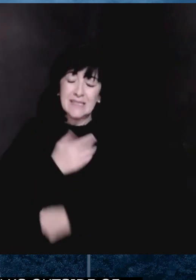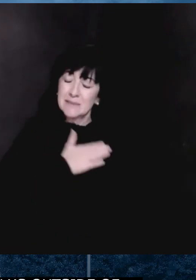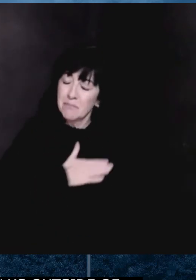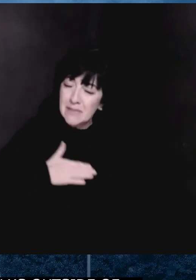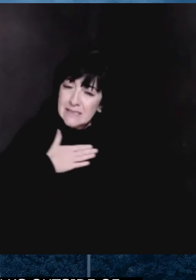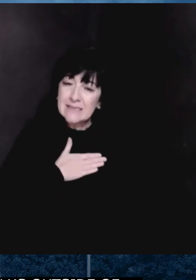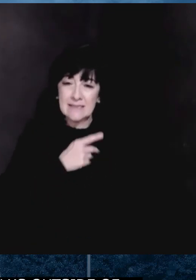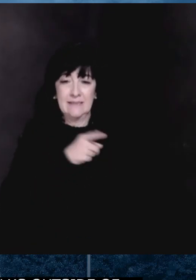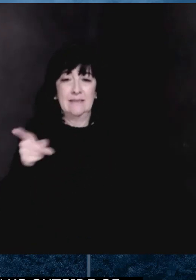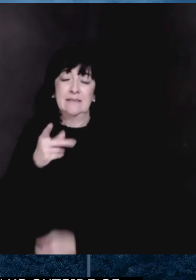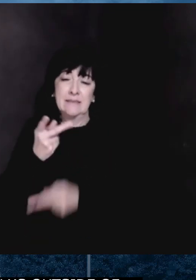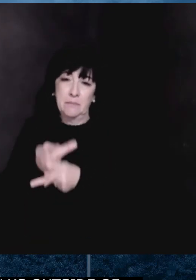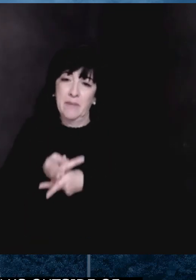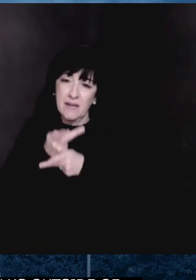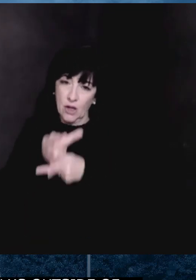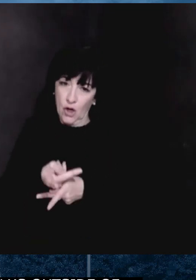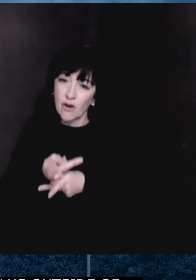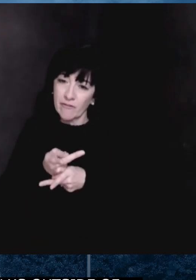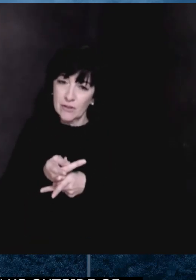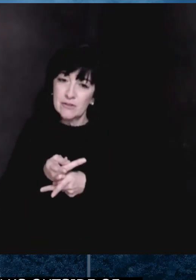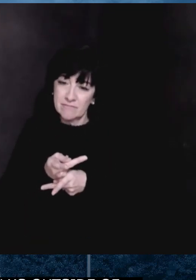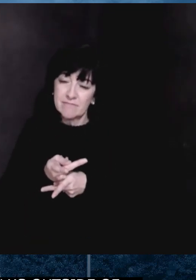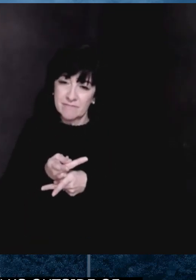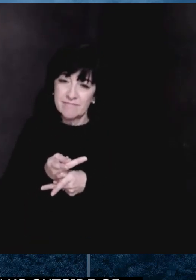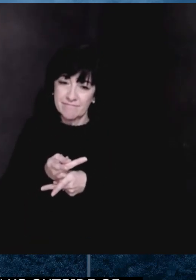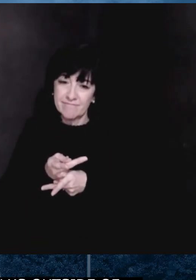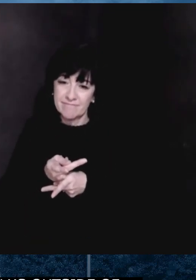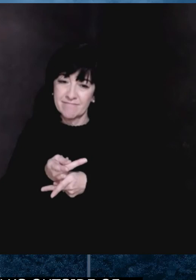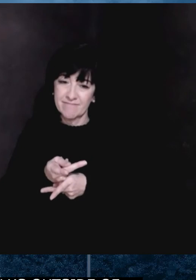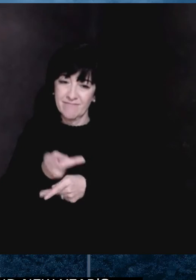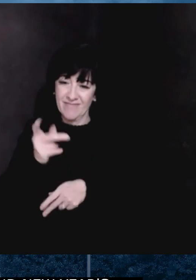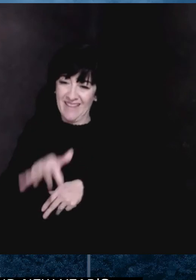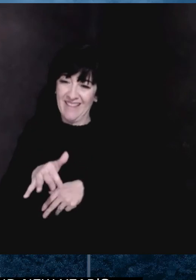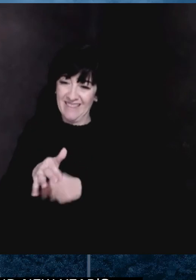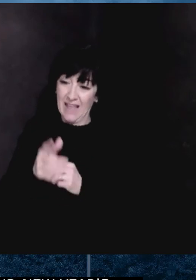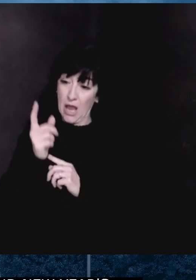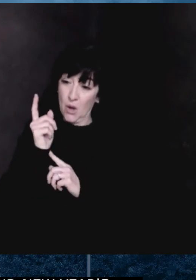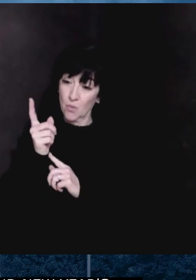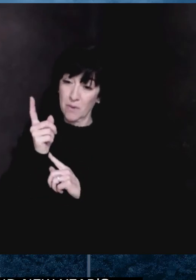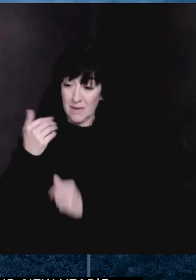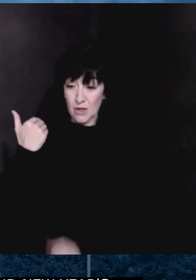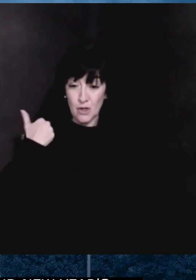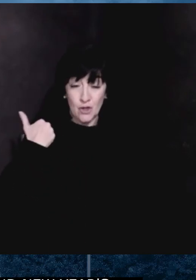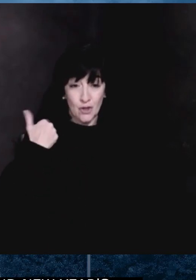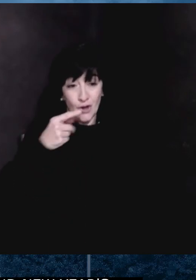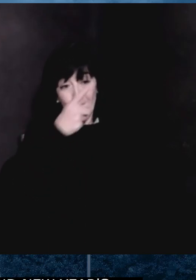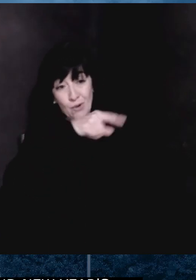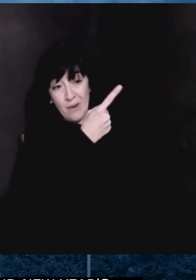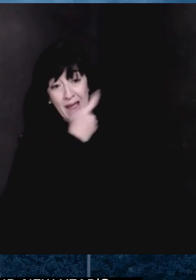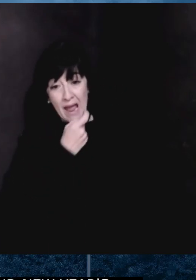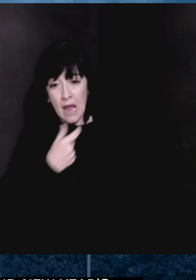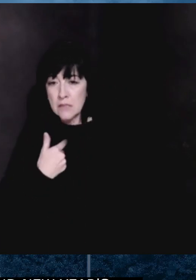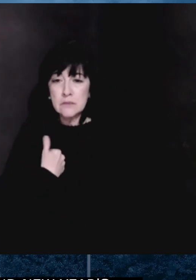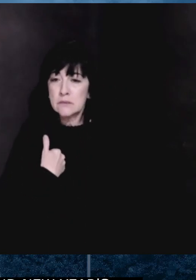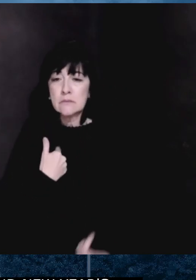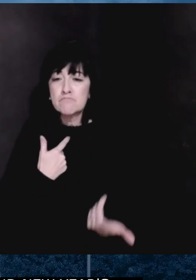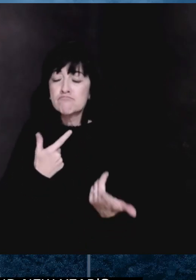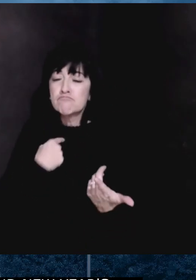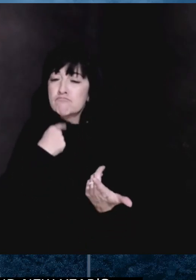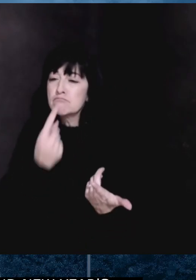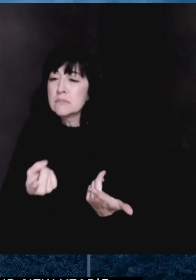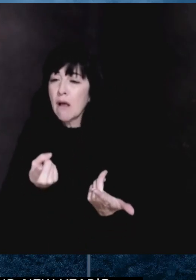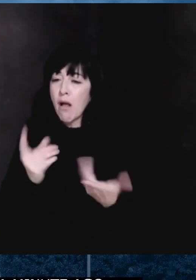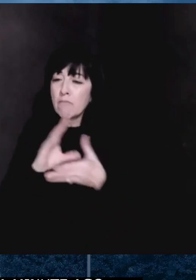back to the question of a minute ago. What do you say to those family members who've lost a loved one over